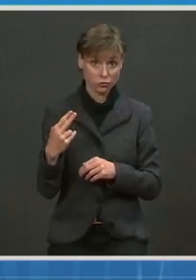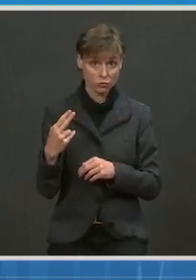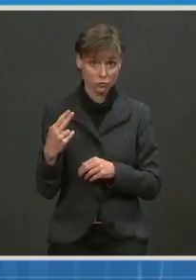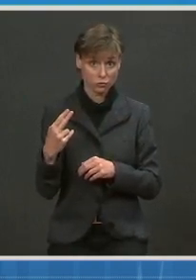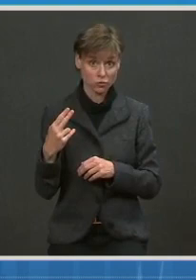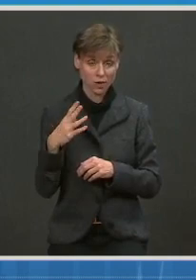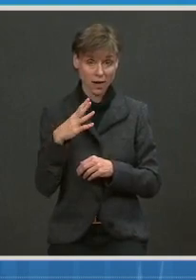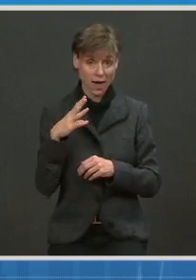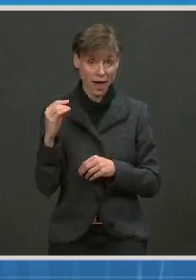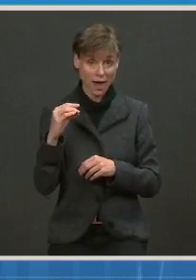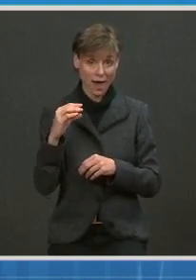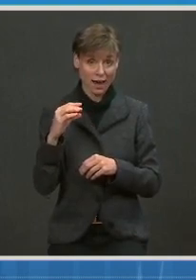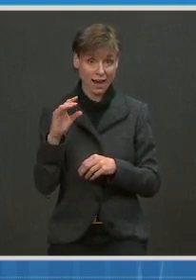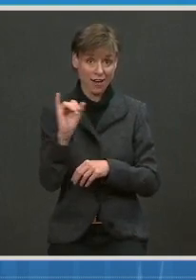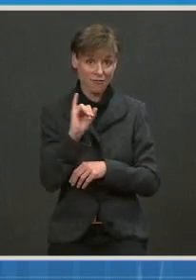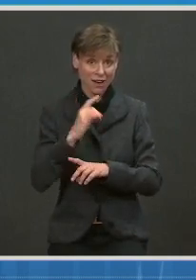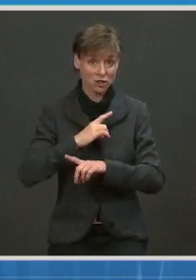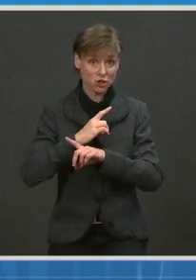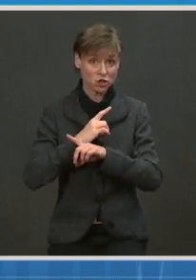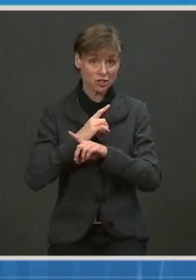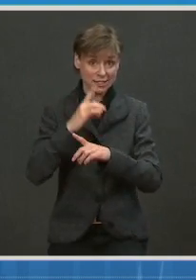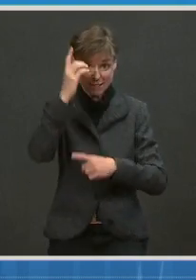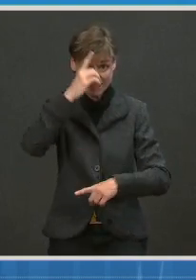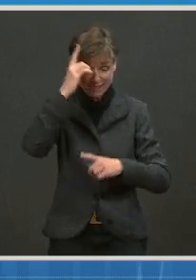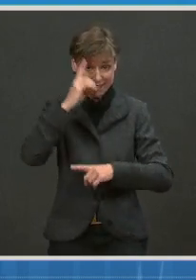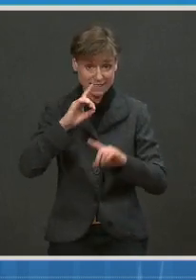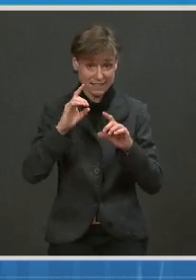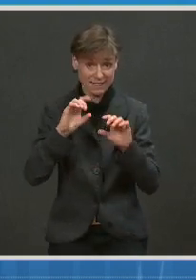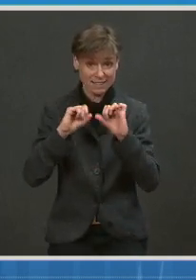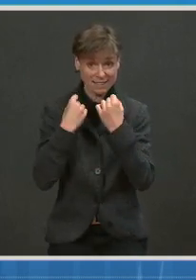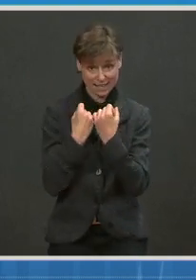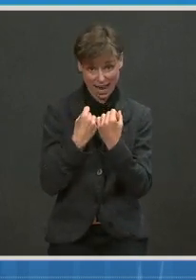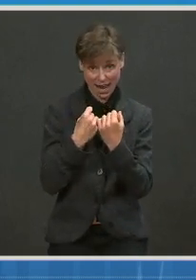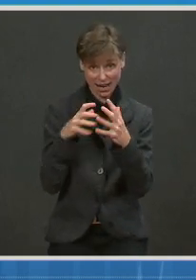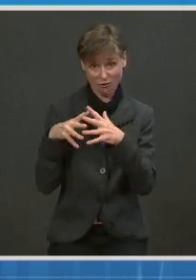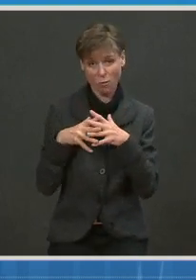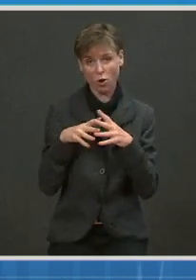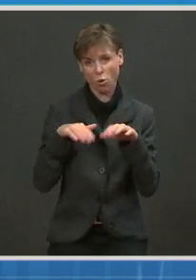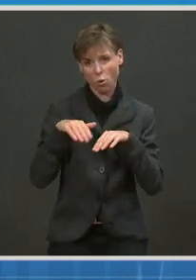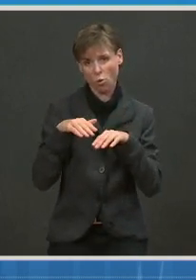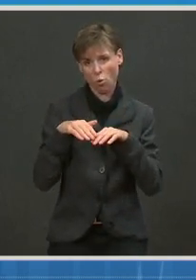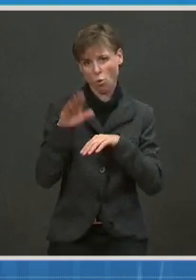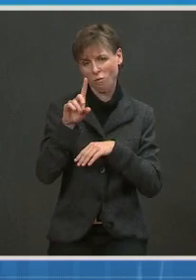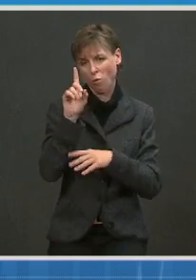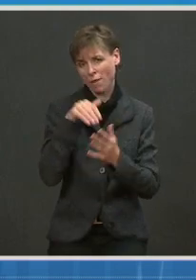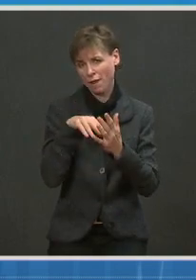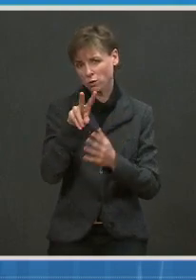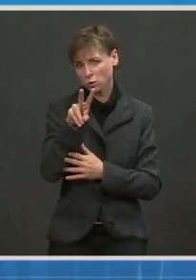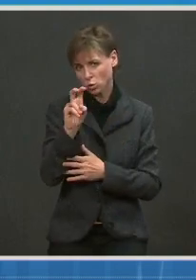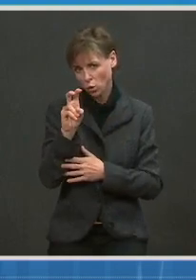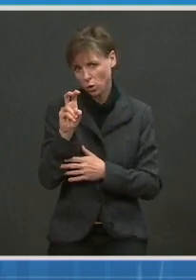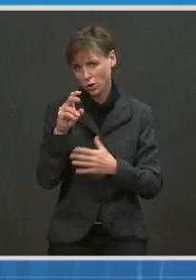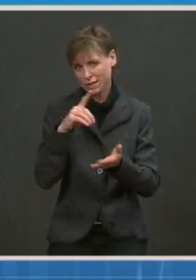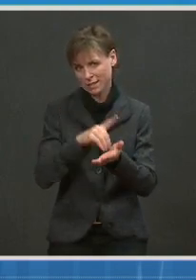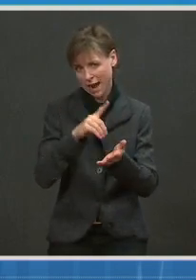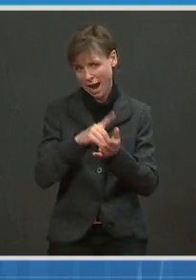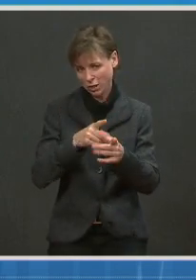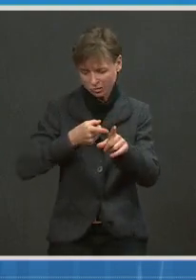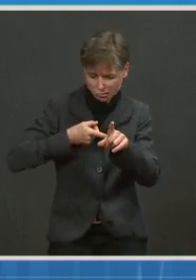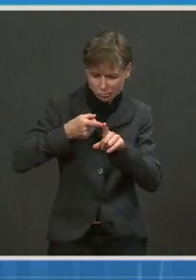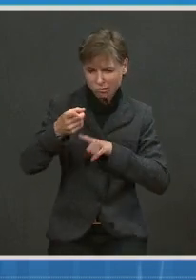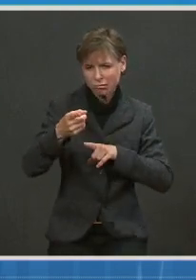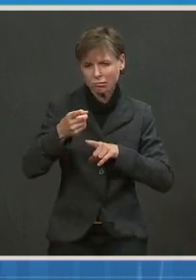Disease Society of America, that's an association of over 12,000 physicians, scientists, and public health experts. They specialize in infectious